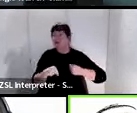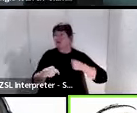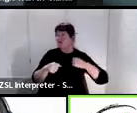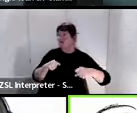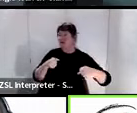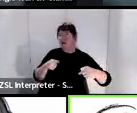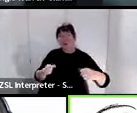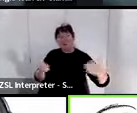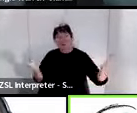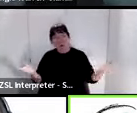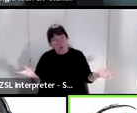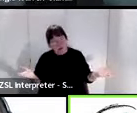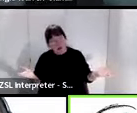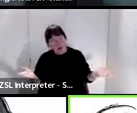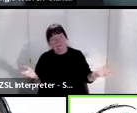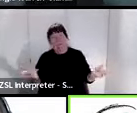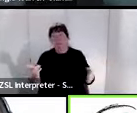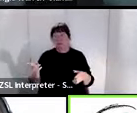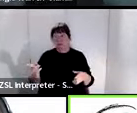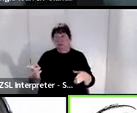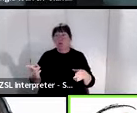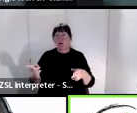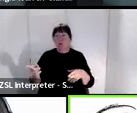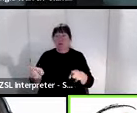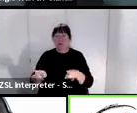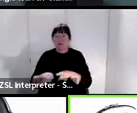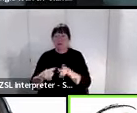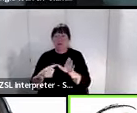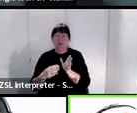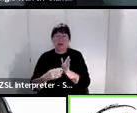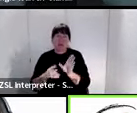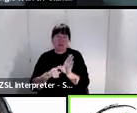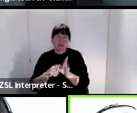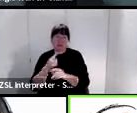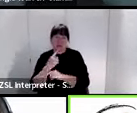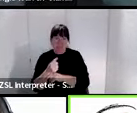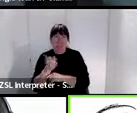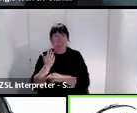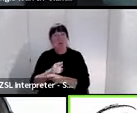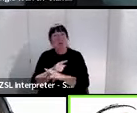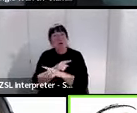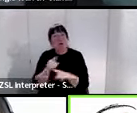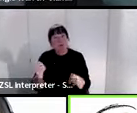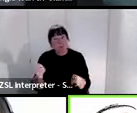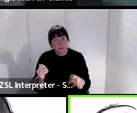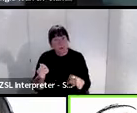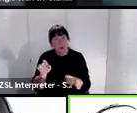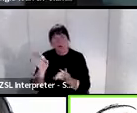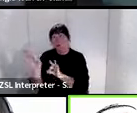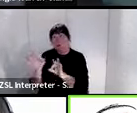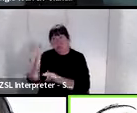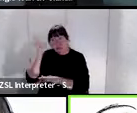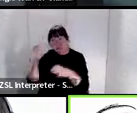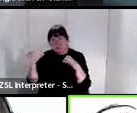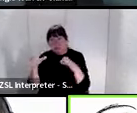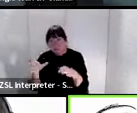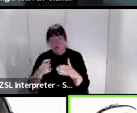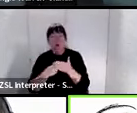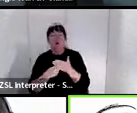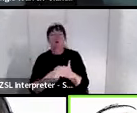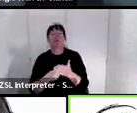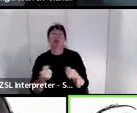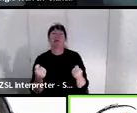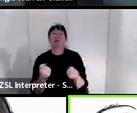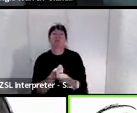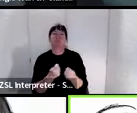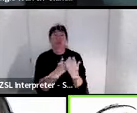said, what we would really like is for you guys as select committee to recommend some changes to the bill,